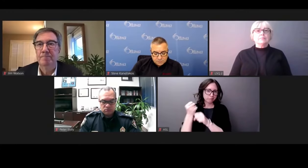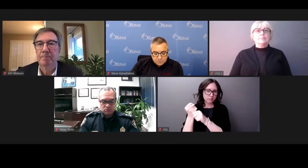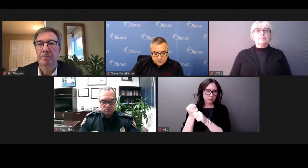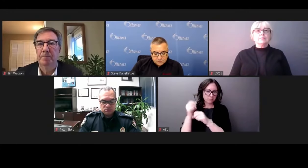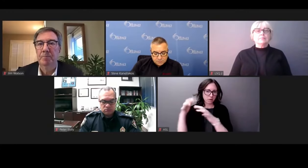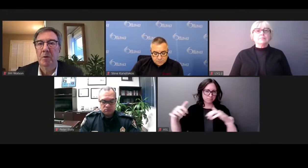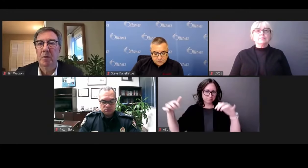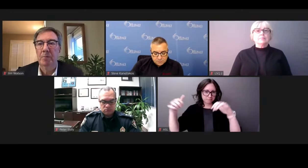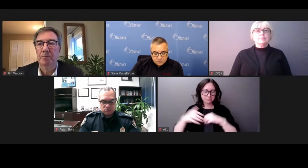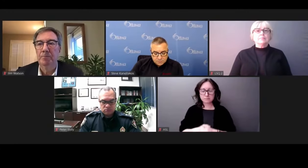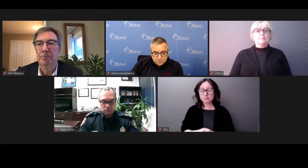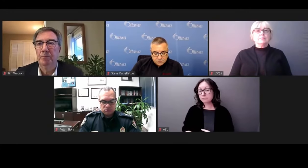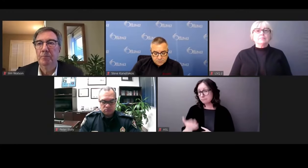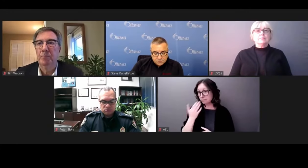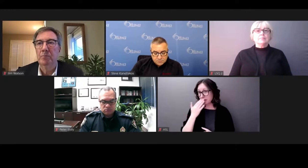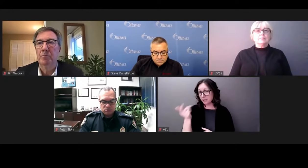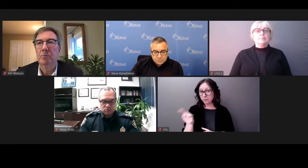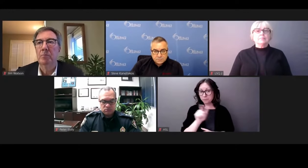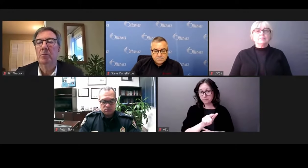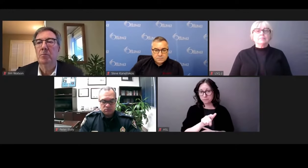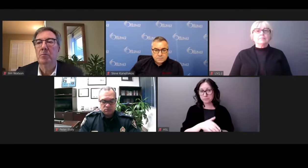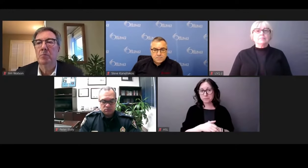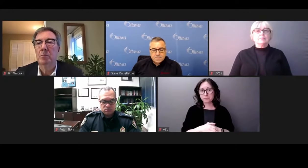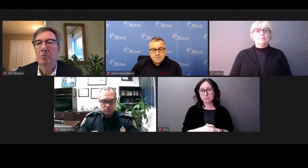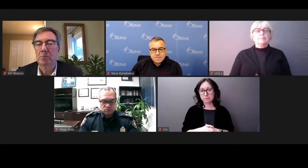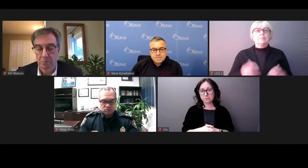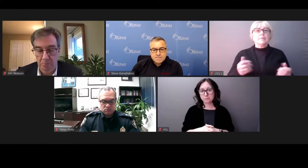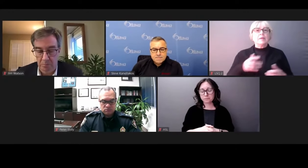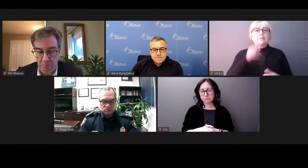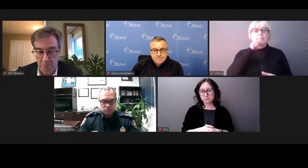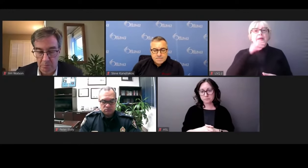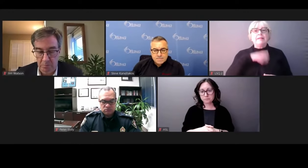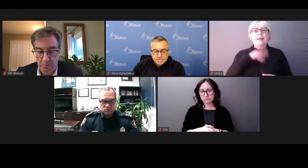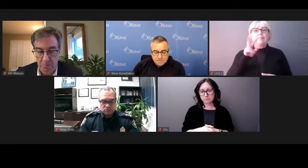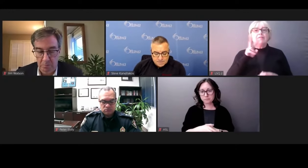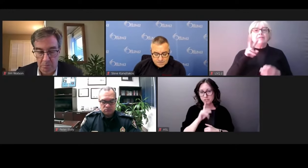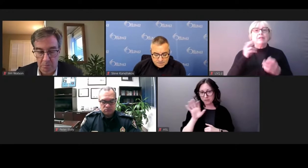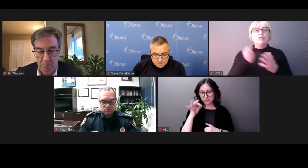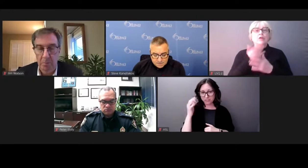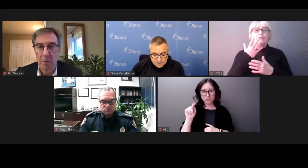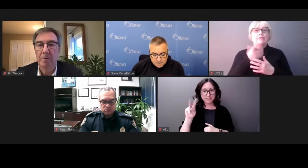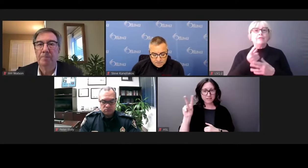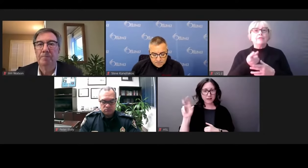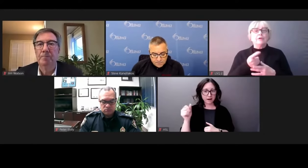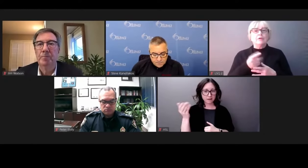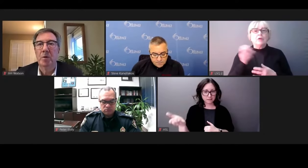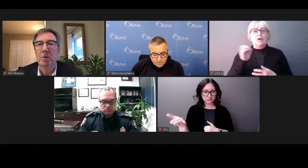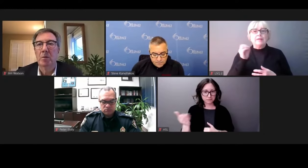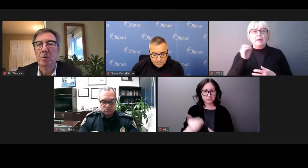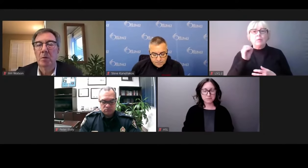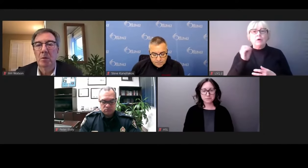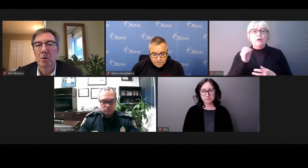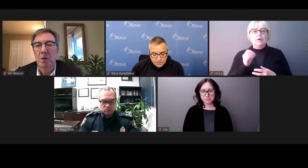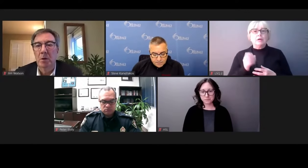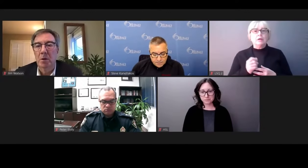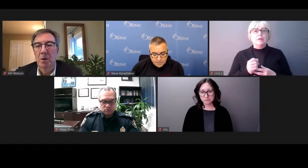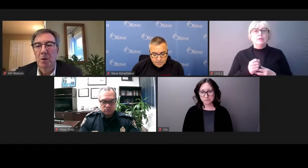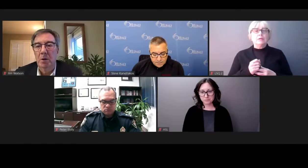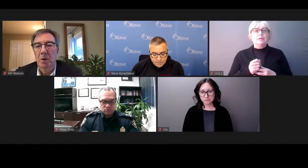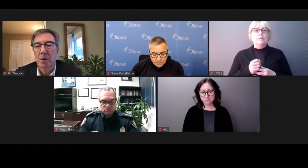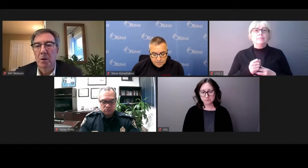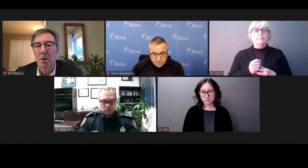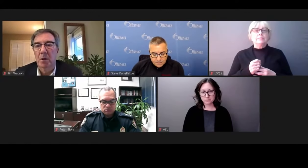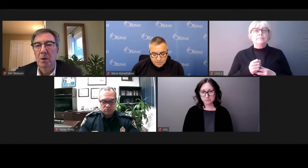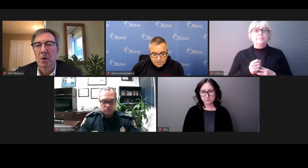Thank you, John. Et maintenant, Marie-Christine Villeneuve, TVA Ottawa-Gatineau. And we'll take from